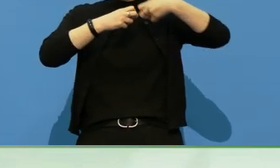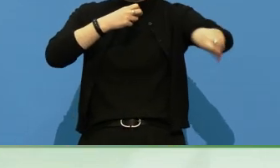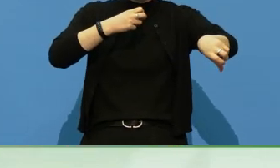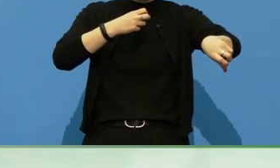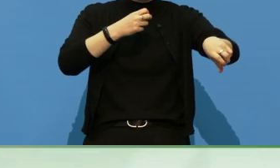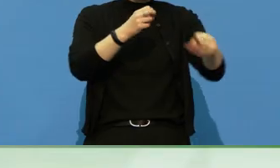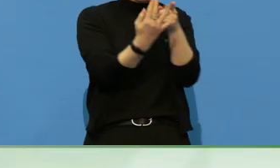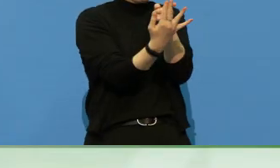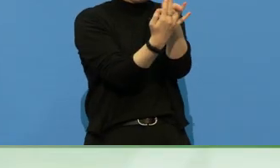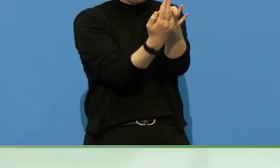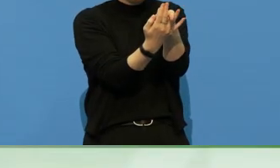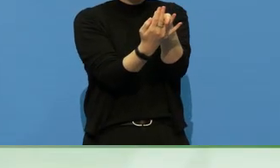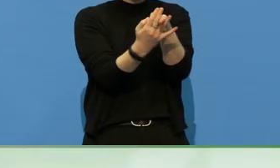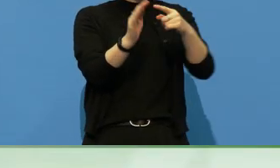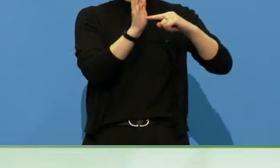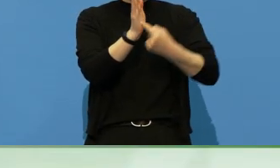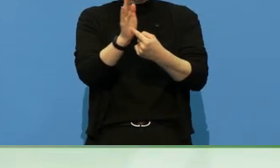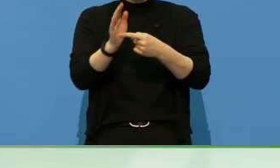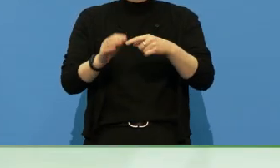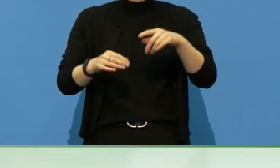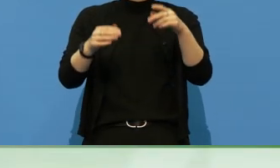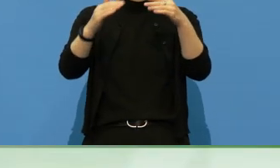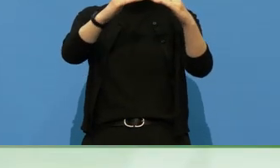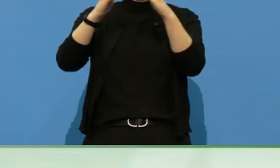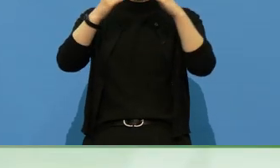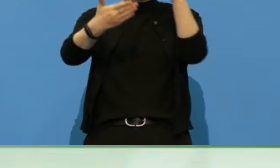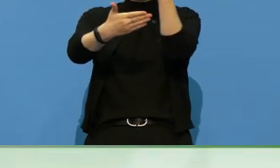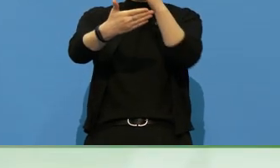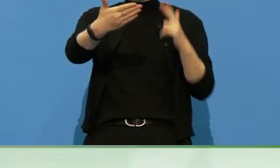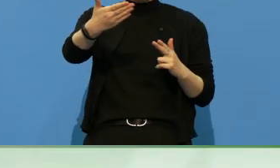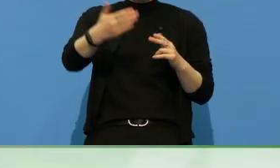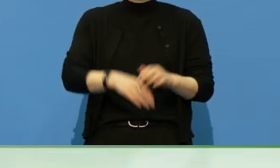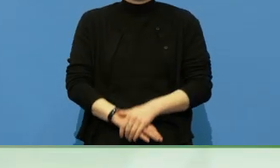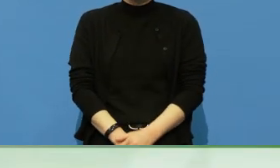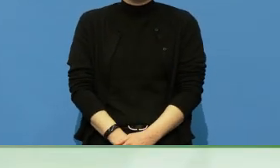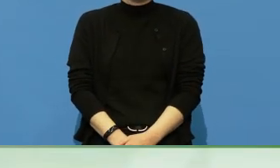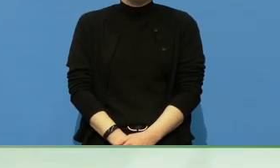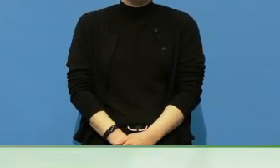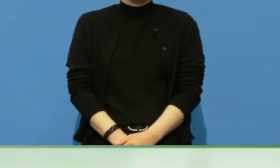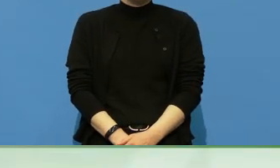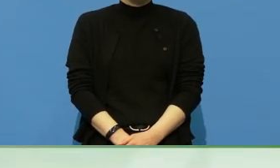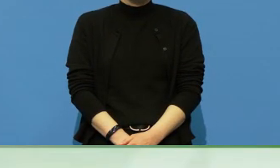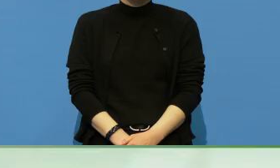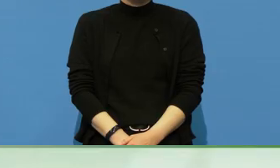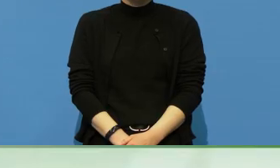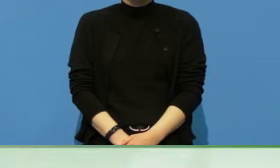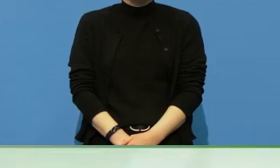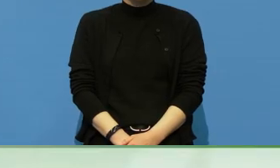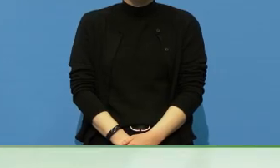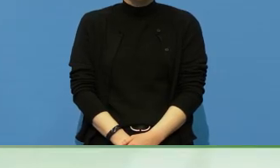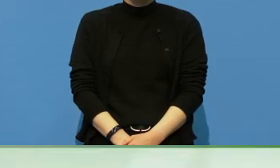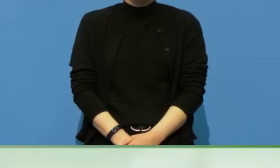because it was and it's still a long journey in front of us and a